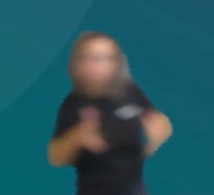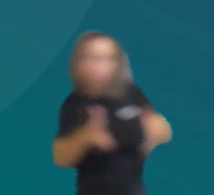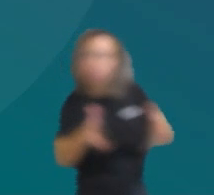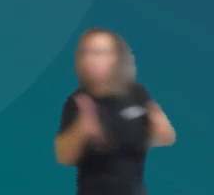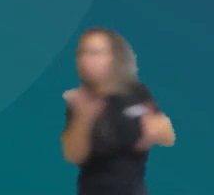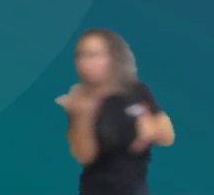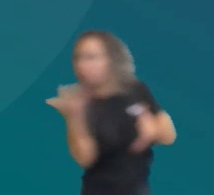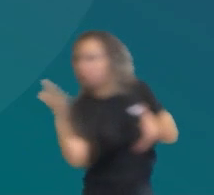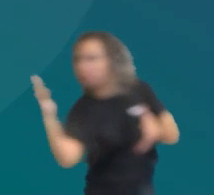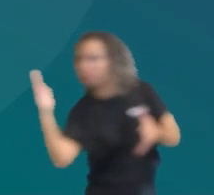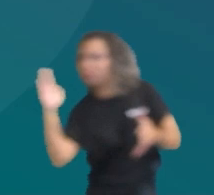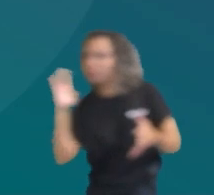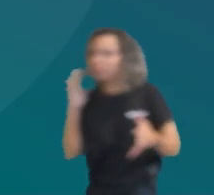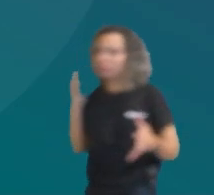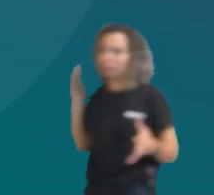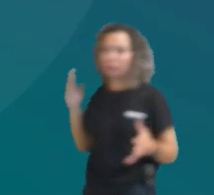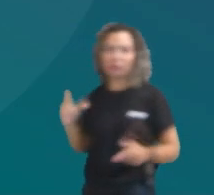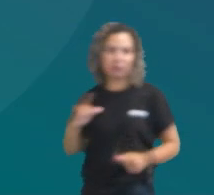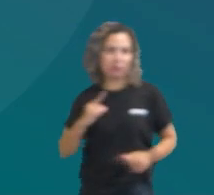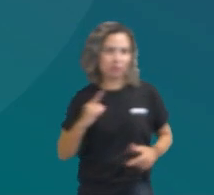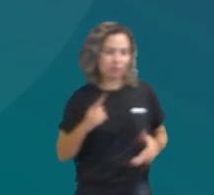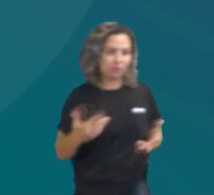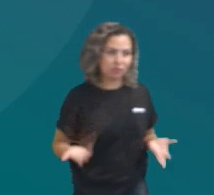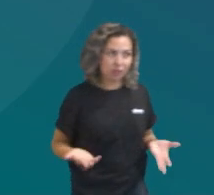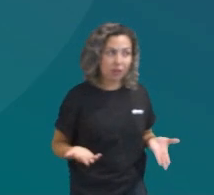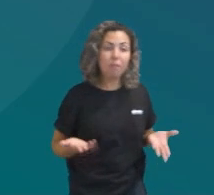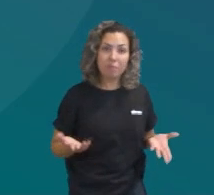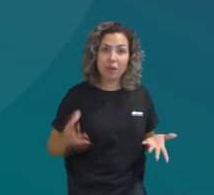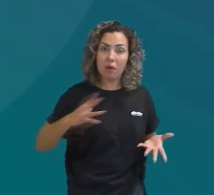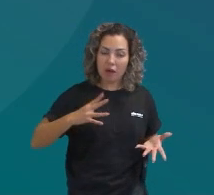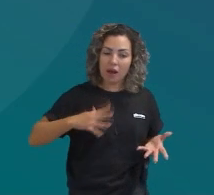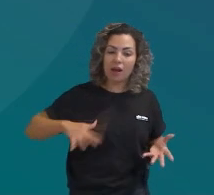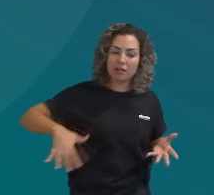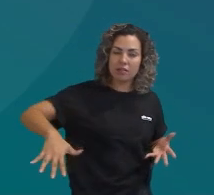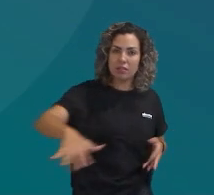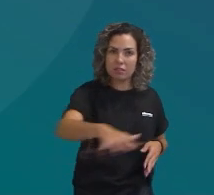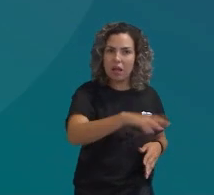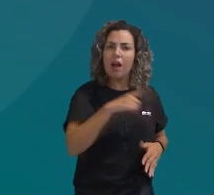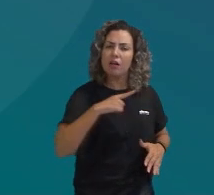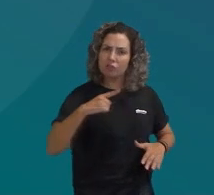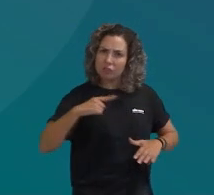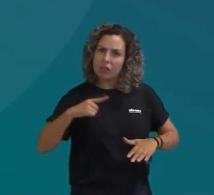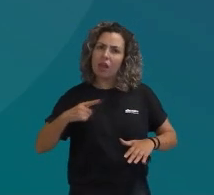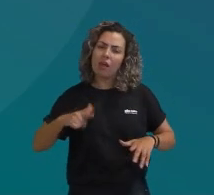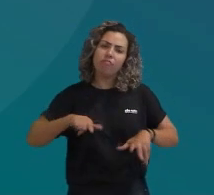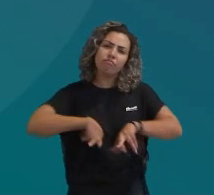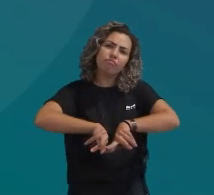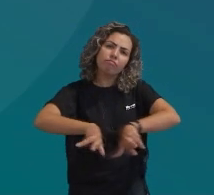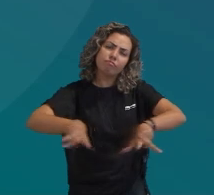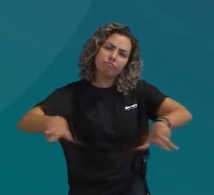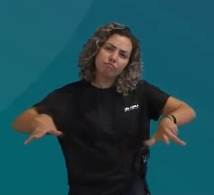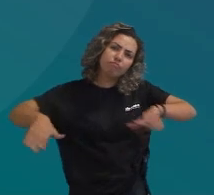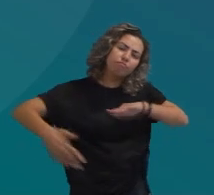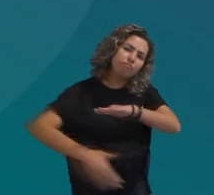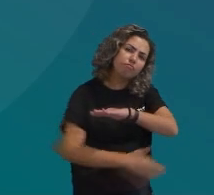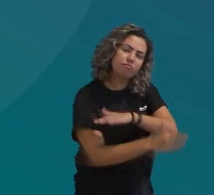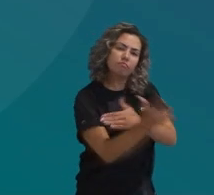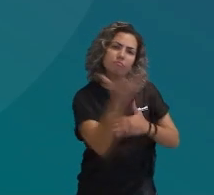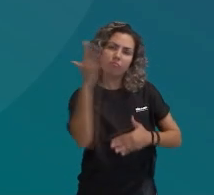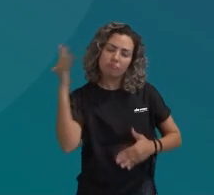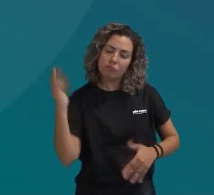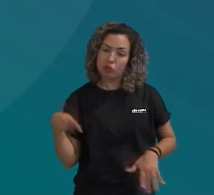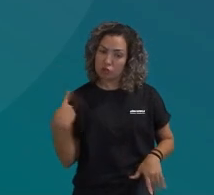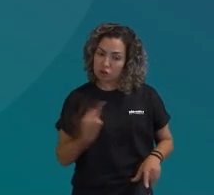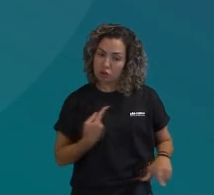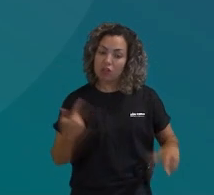itself has a lot of large ecosystems within the urban area. And the one that we are working with